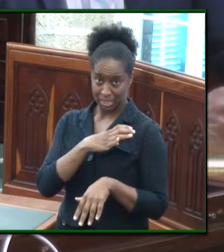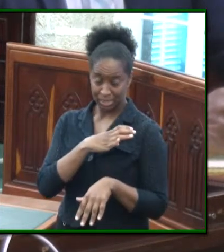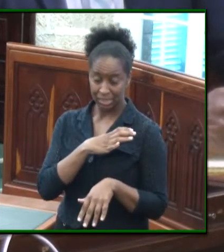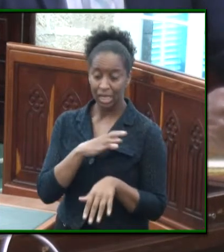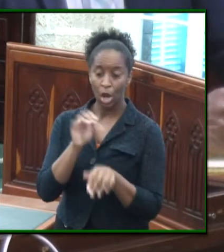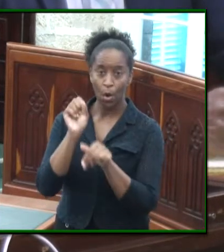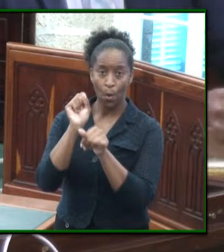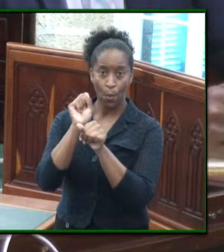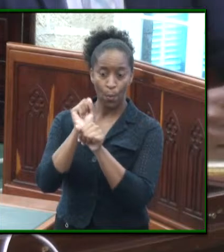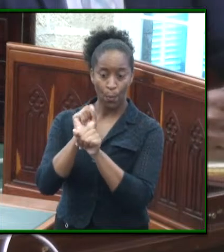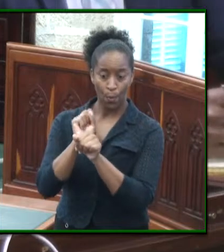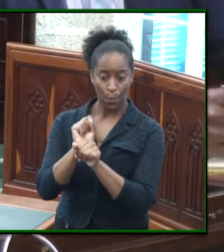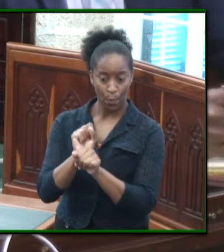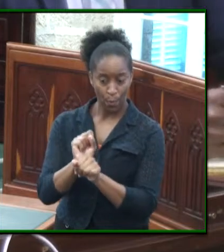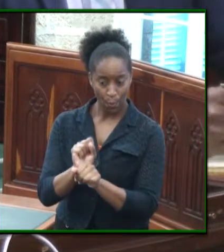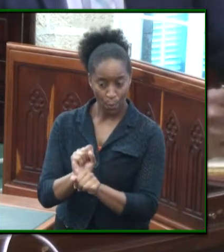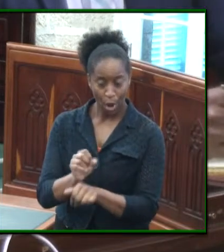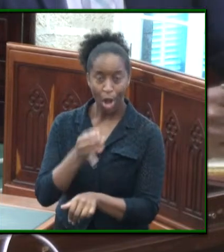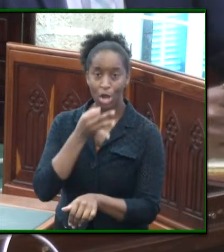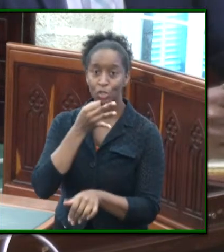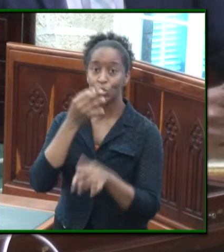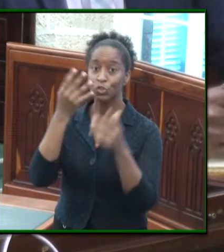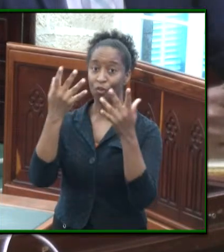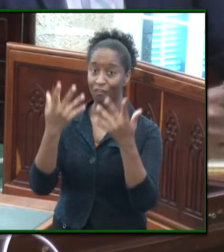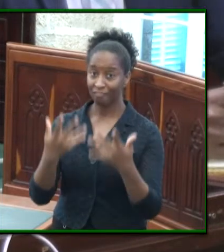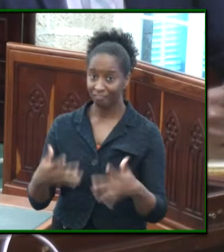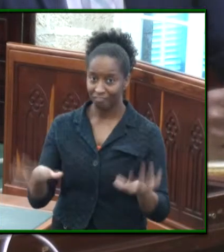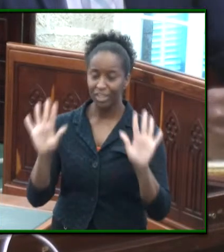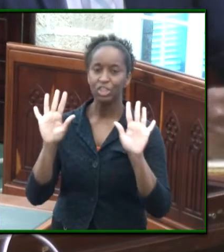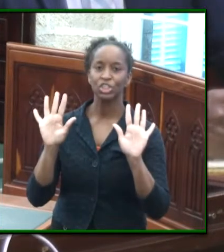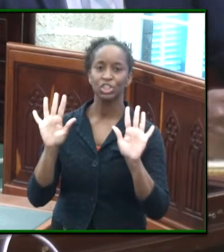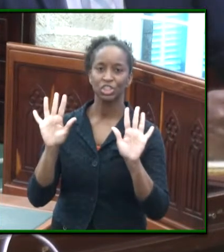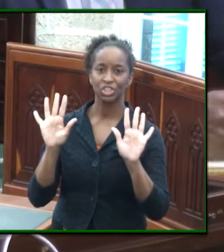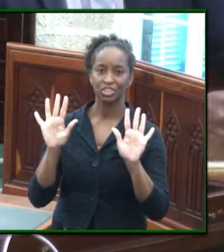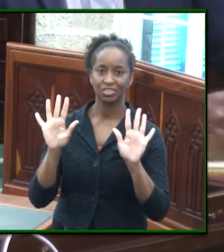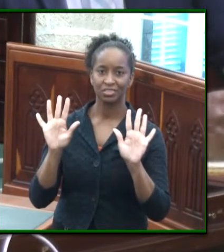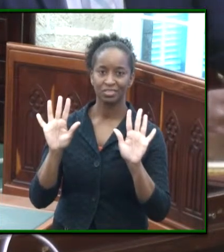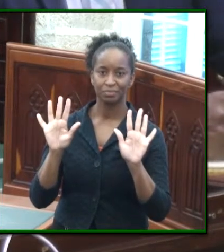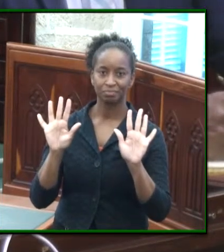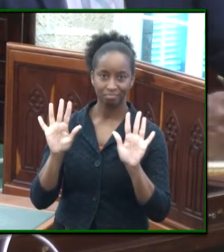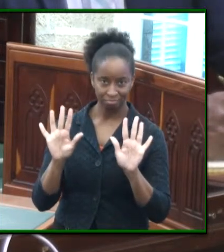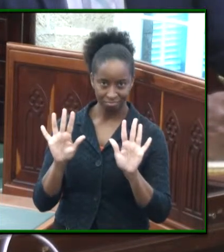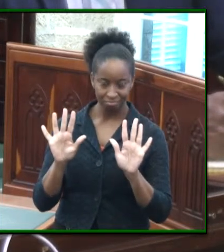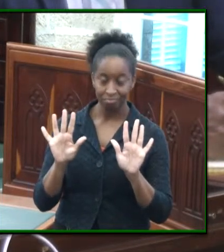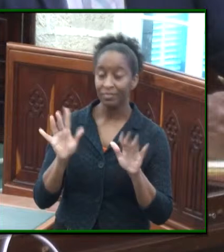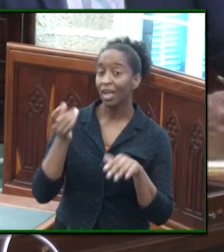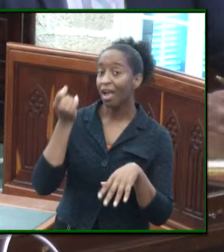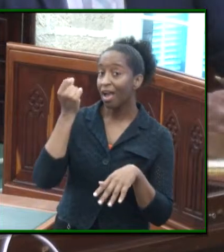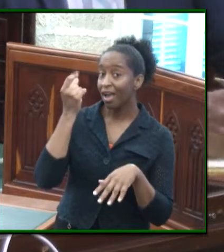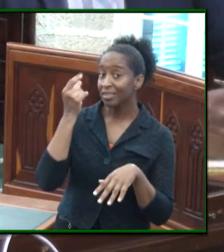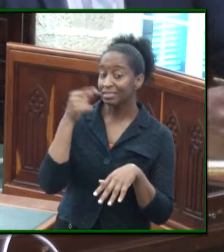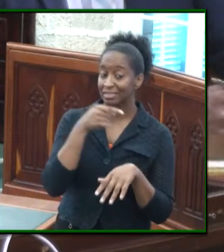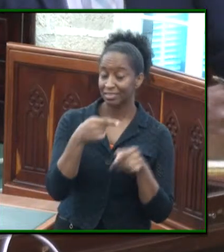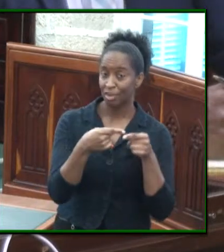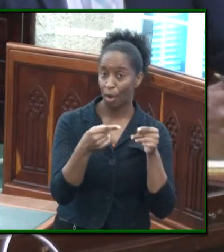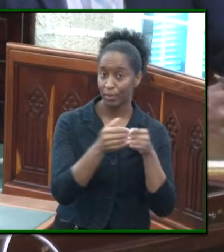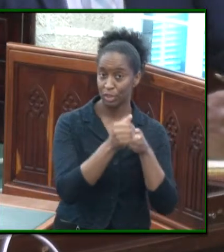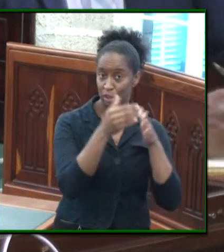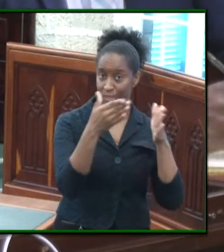And the chairman of the commission said, "We have already met with the Democratic Labour Party."